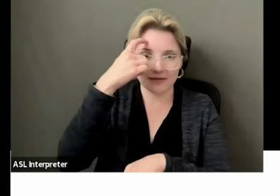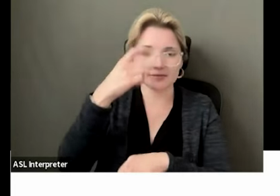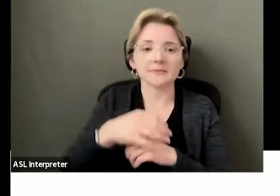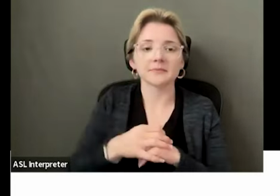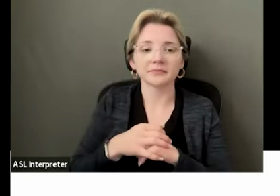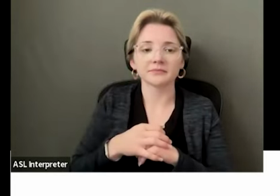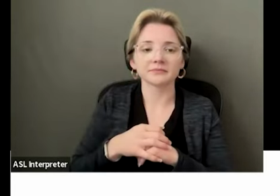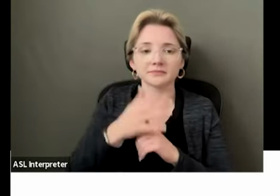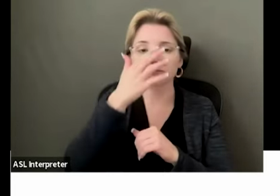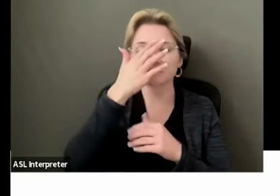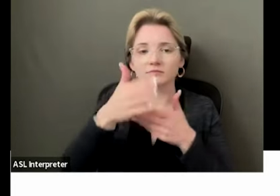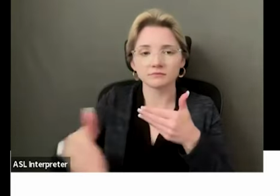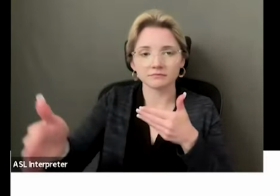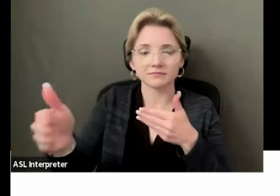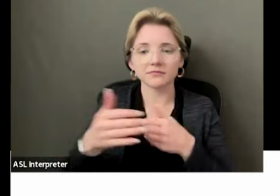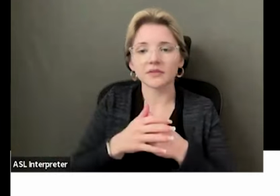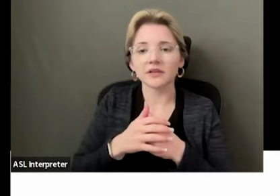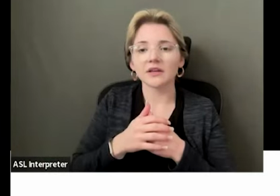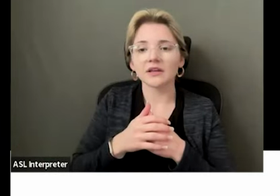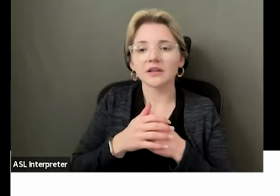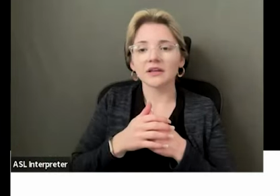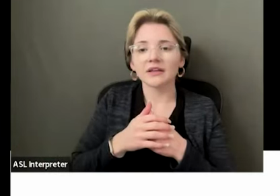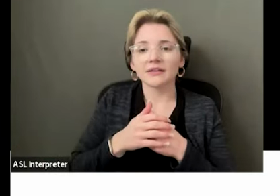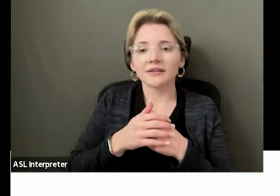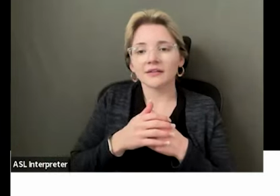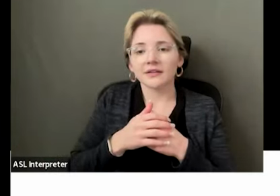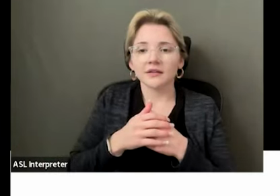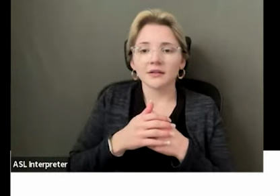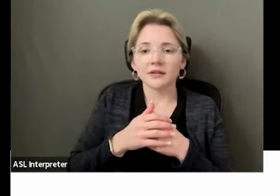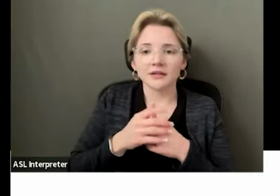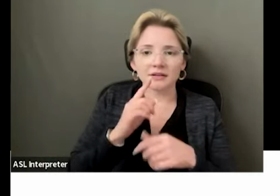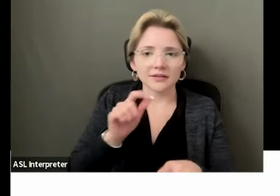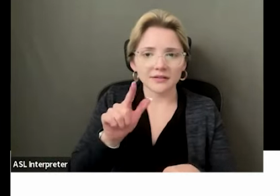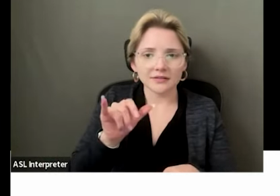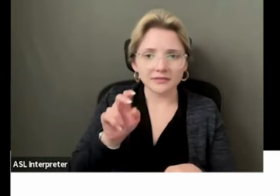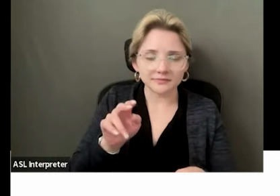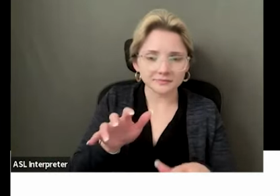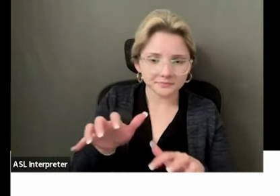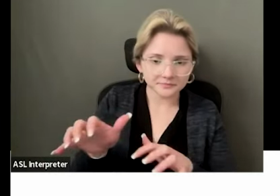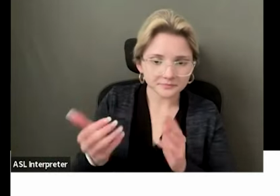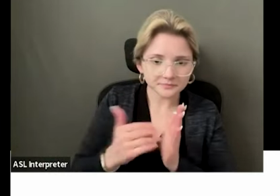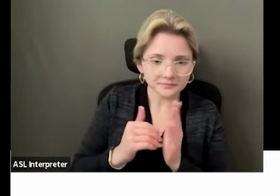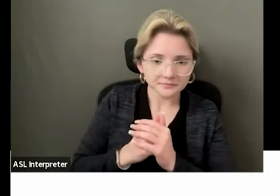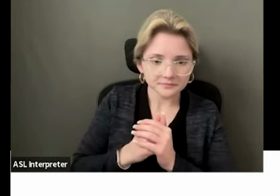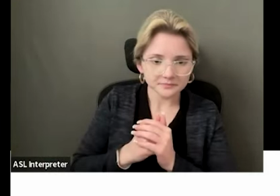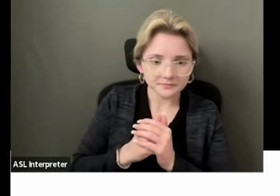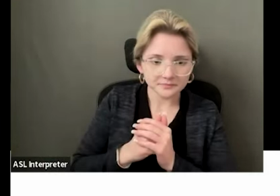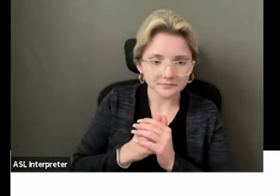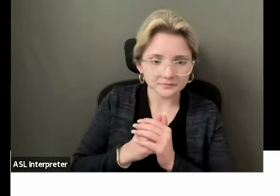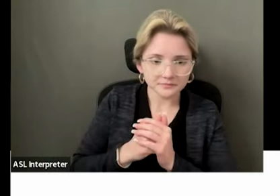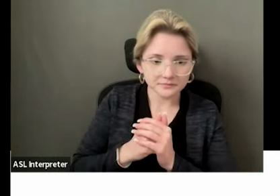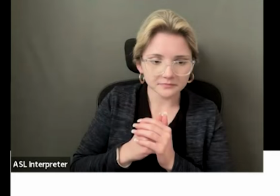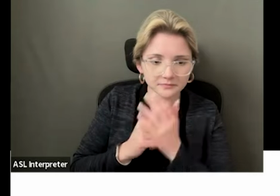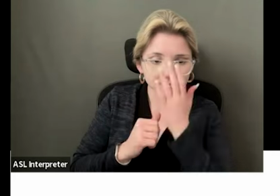unit. It is not likely that another assault will happen based on what they've shared with me, but just being in the unit is causing them